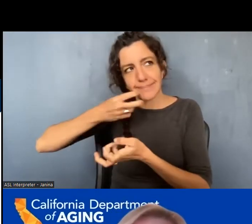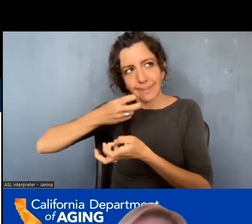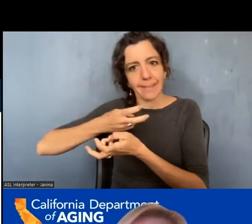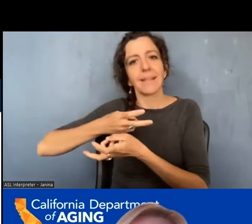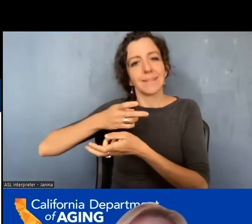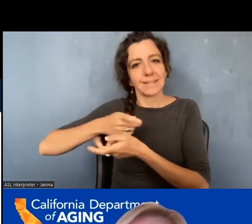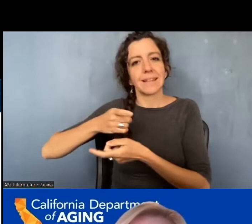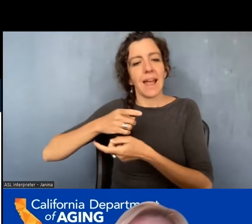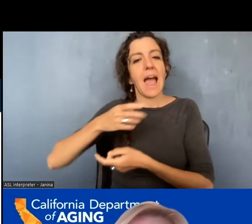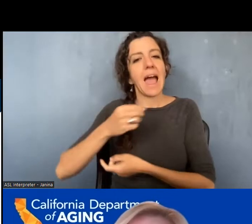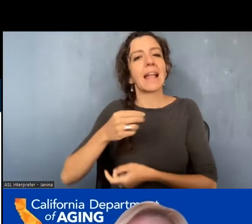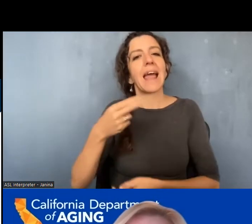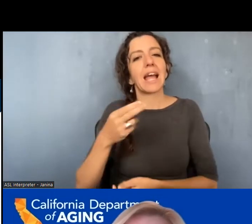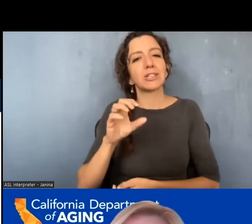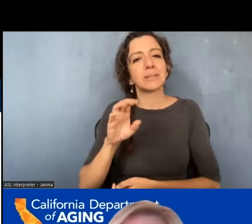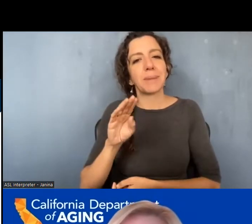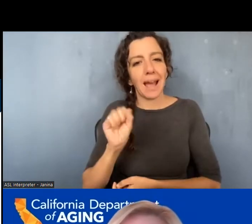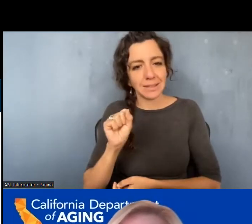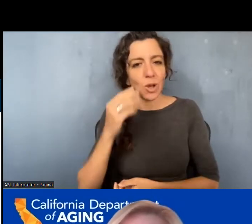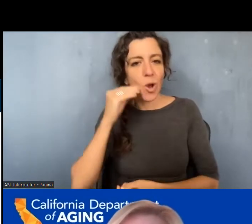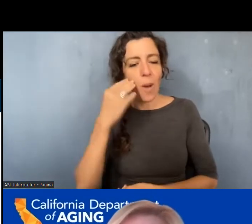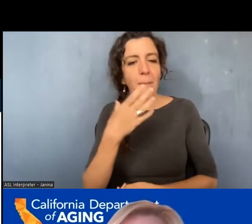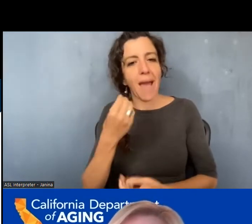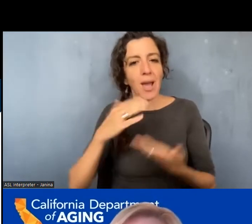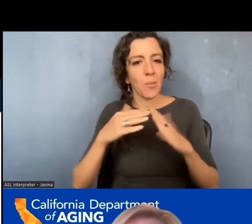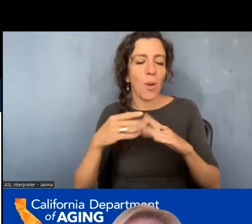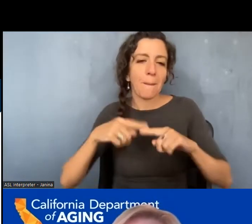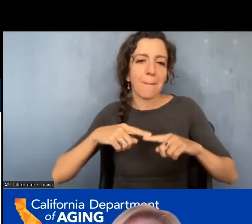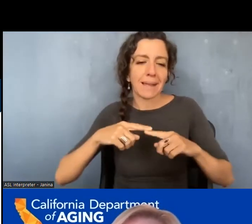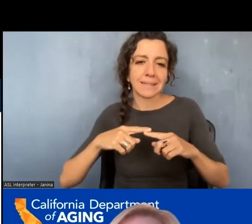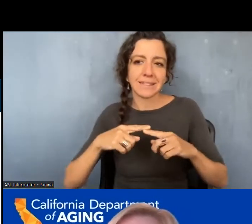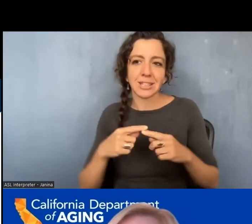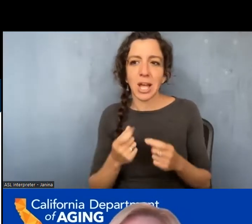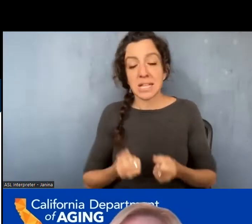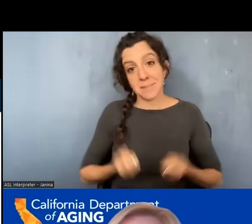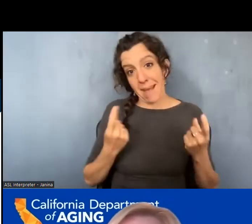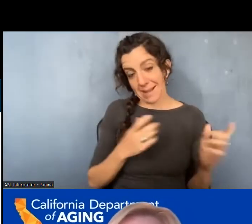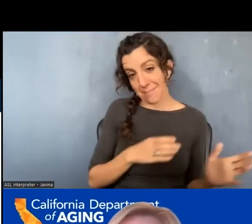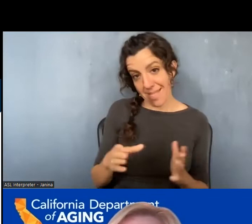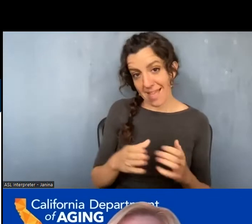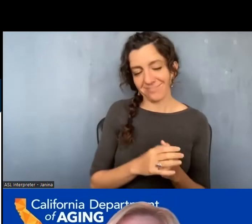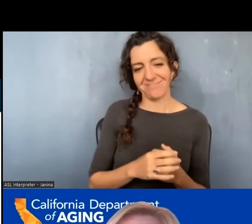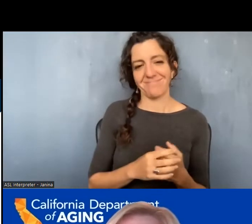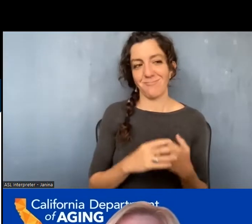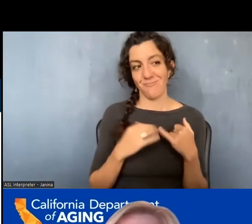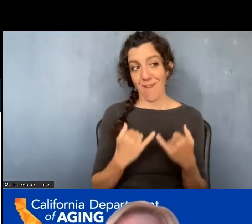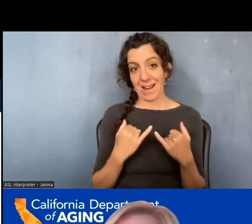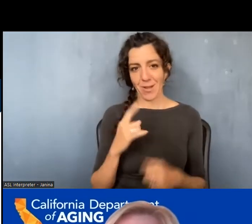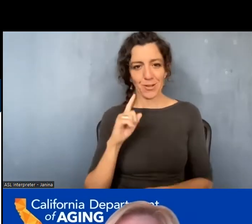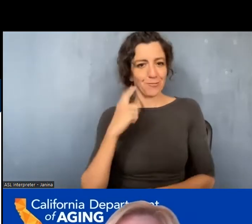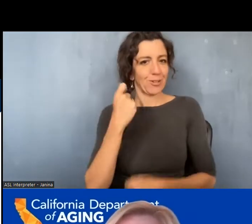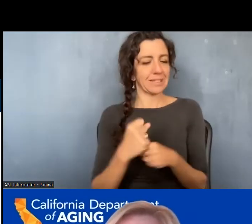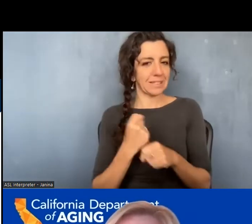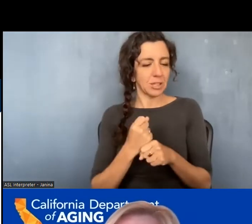the HCBS, Home and Community-Based Services Spending Plan. So we are now in the 1st year of those